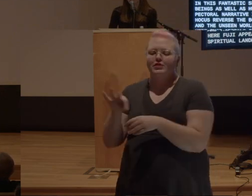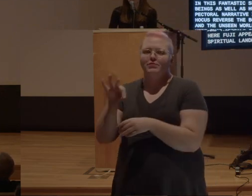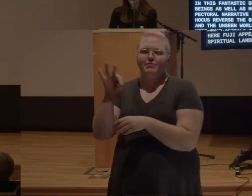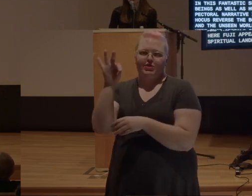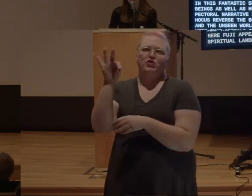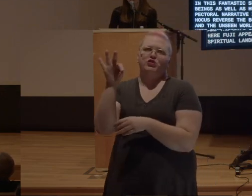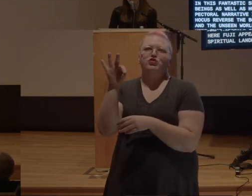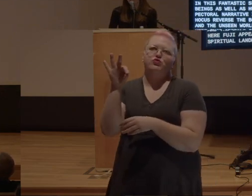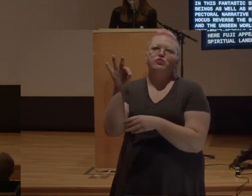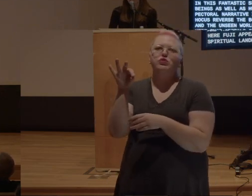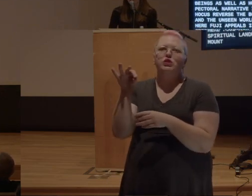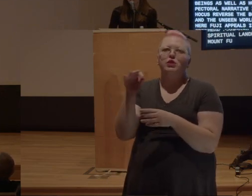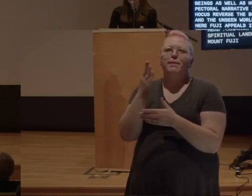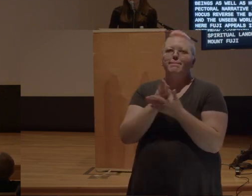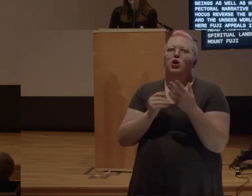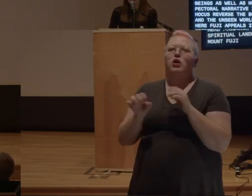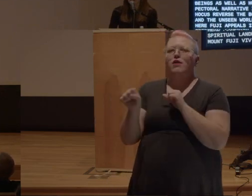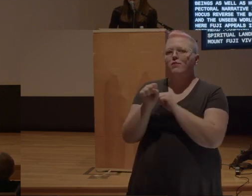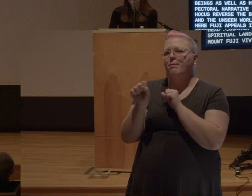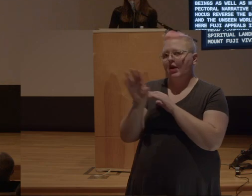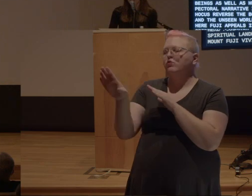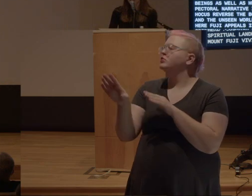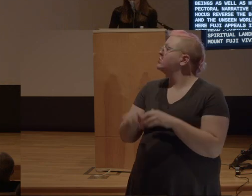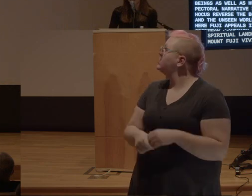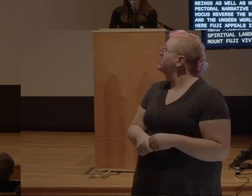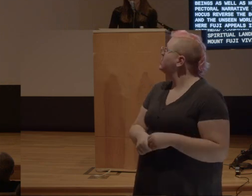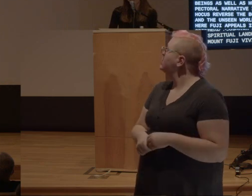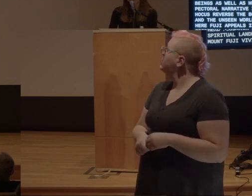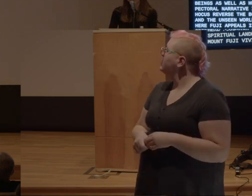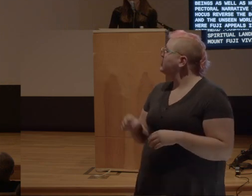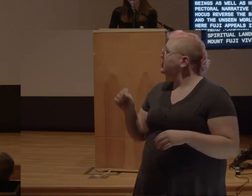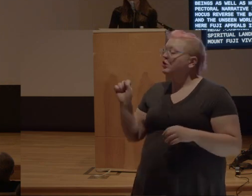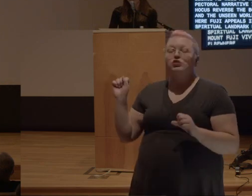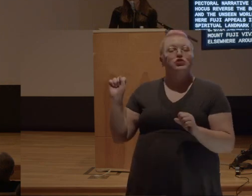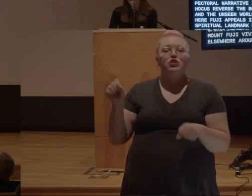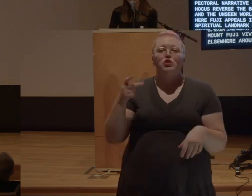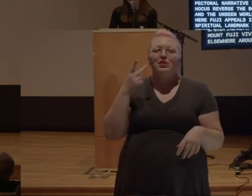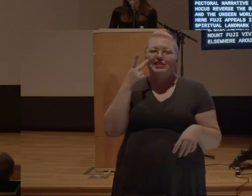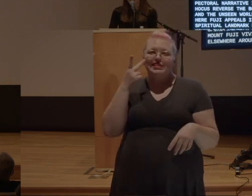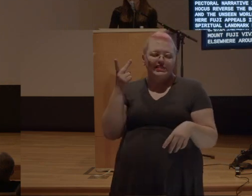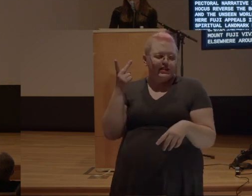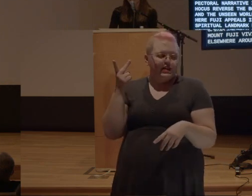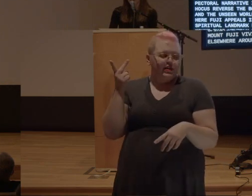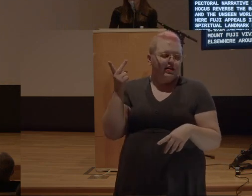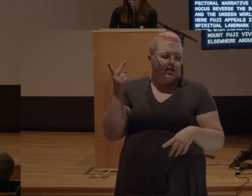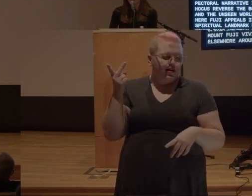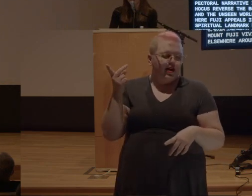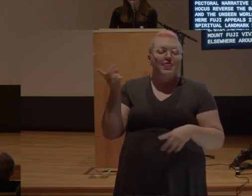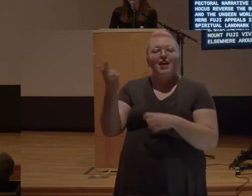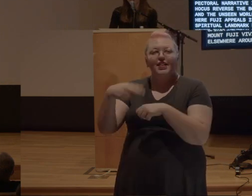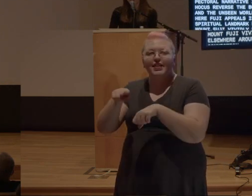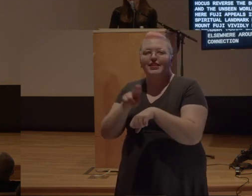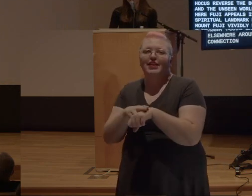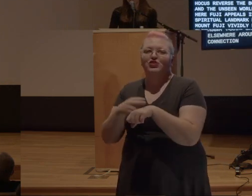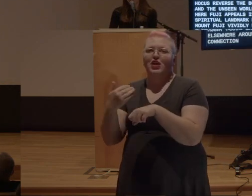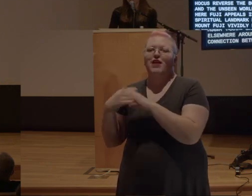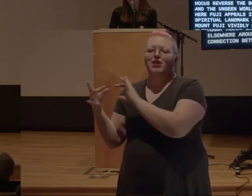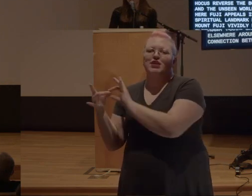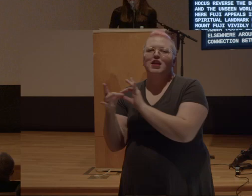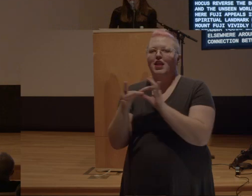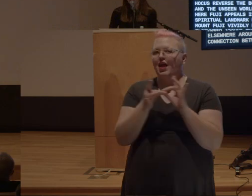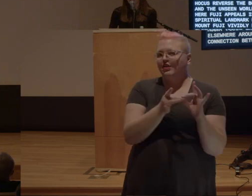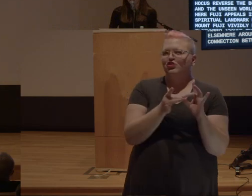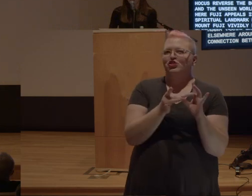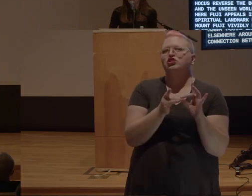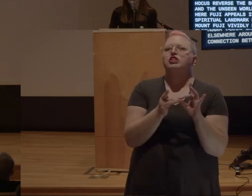portraits of Mount Fuji vividly reveal how, in Japan as elsewhere around the world, Nature can provide a connection between the human and